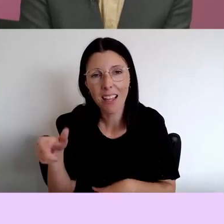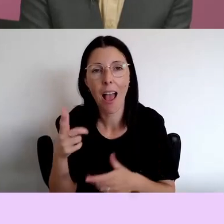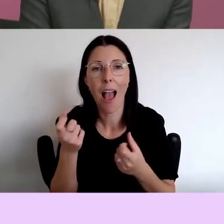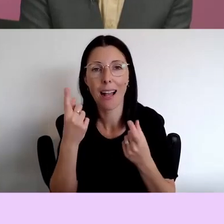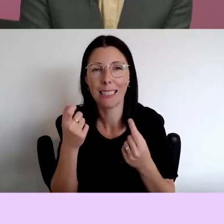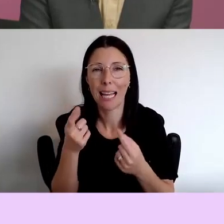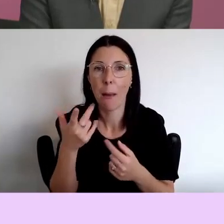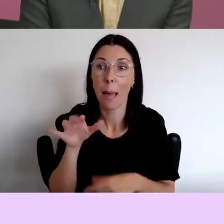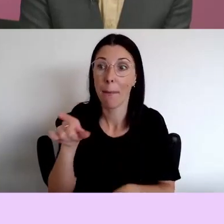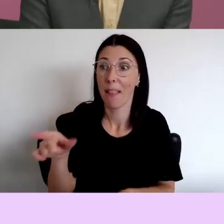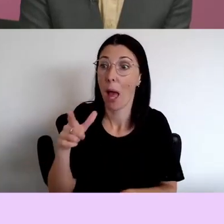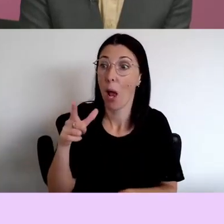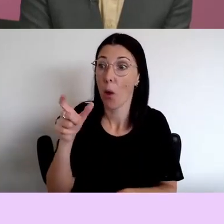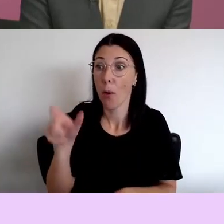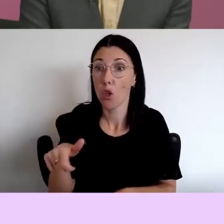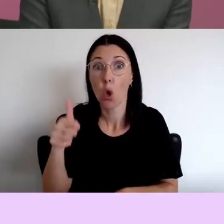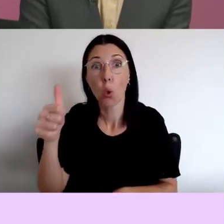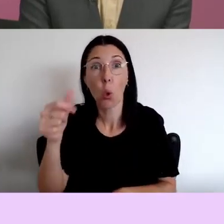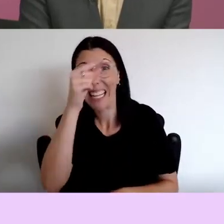become complicit in unethical behaviour.